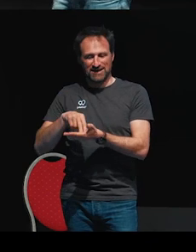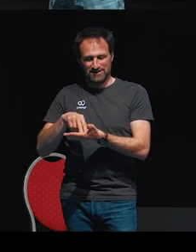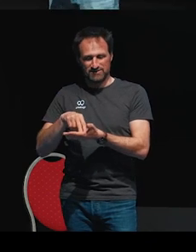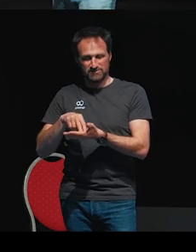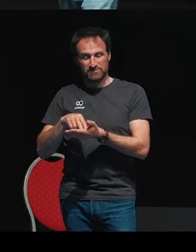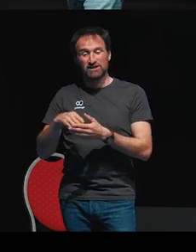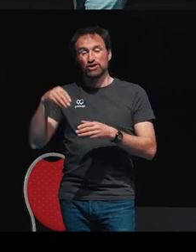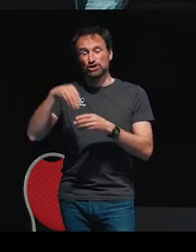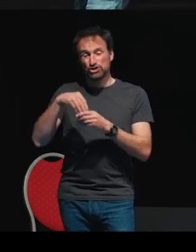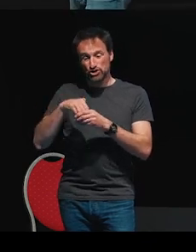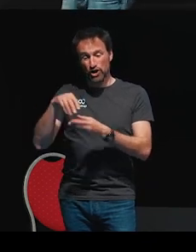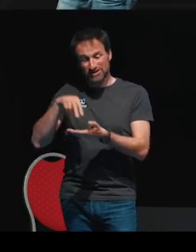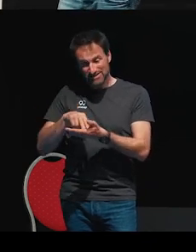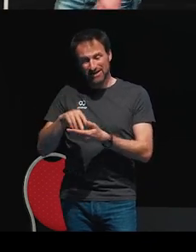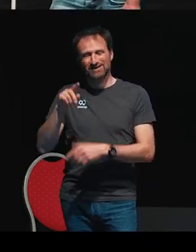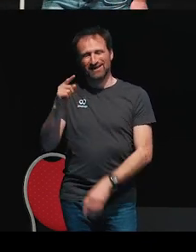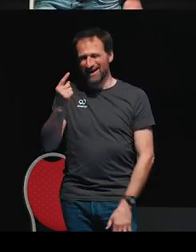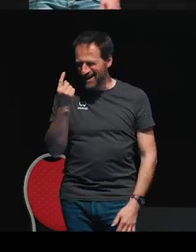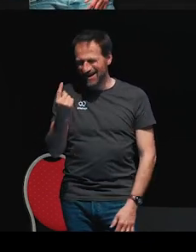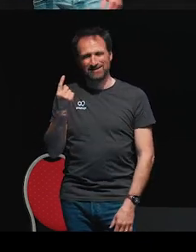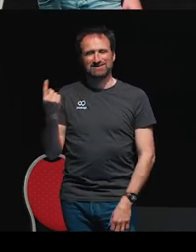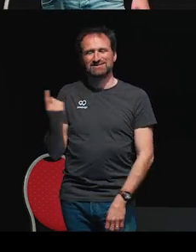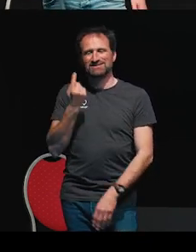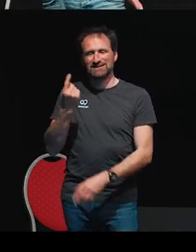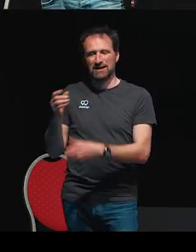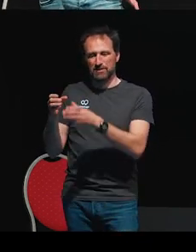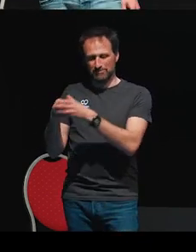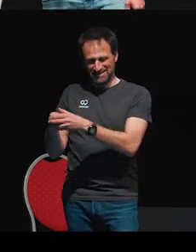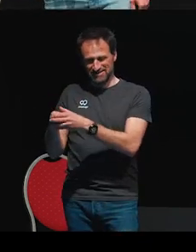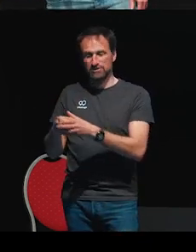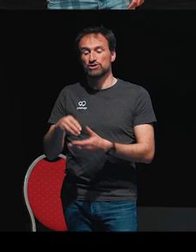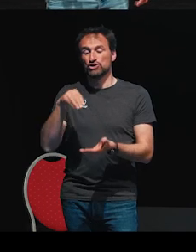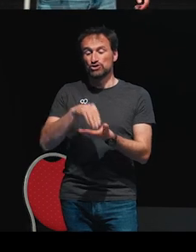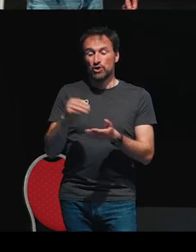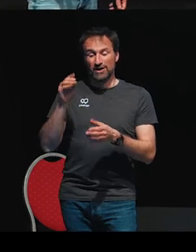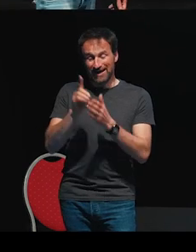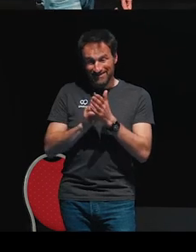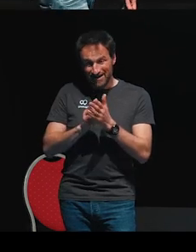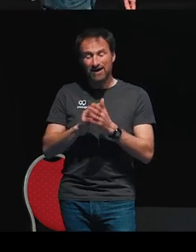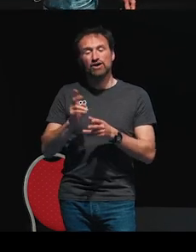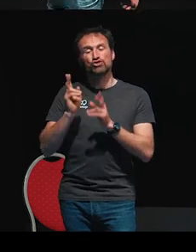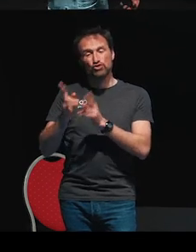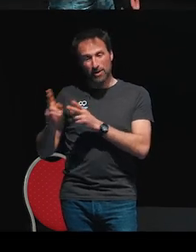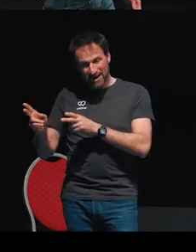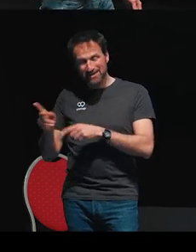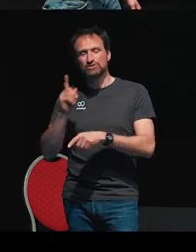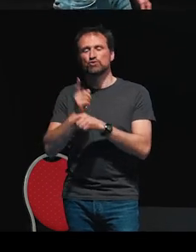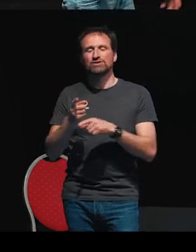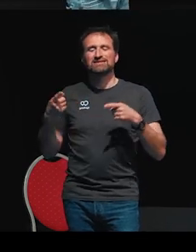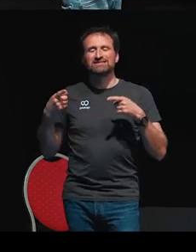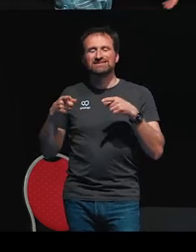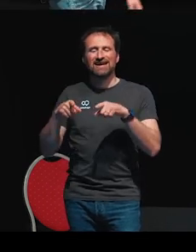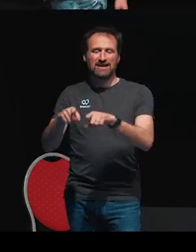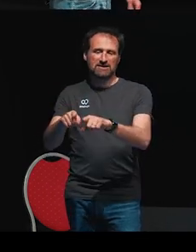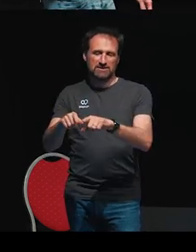piece, store data normalized, and state is serializable. Let me start with the first principle,